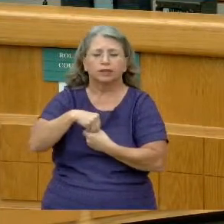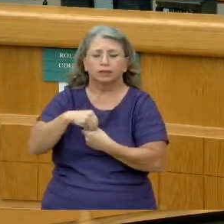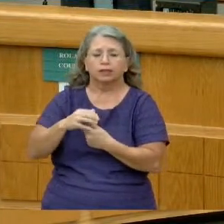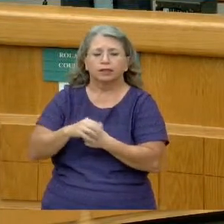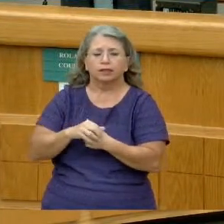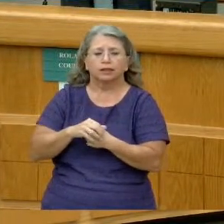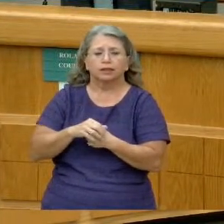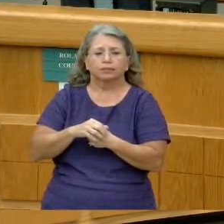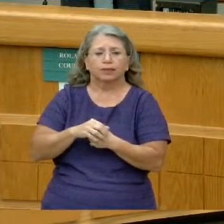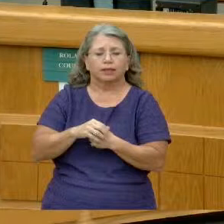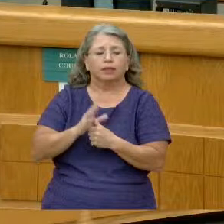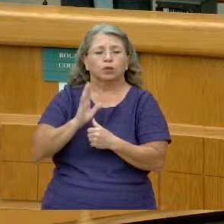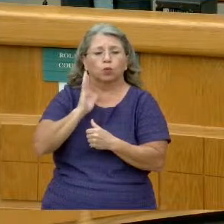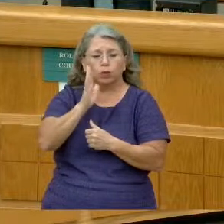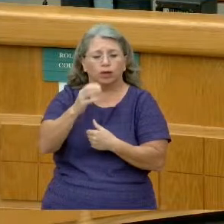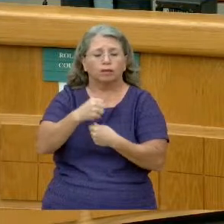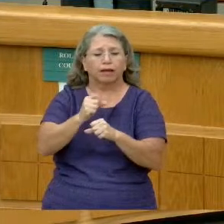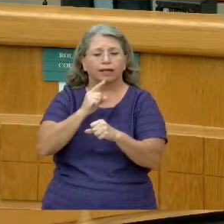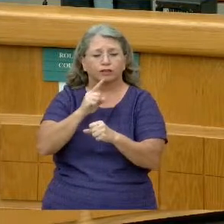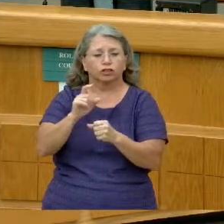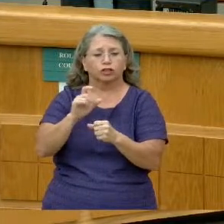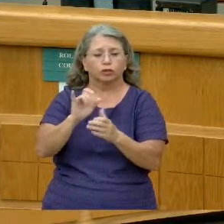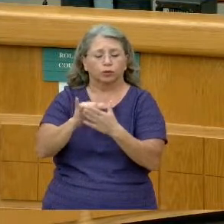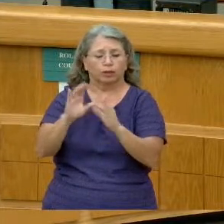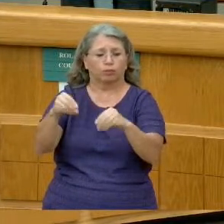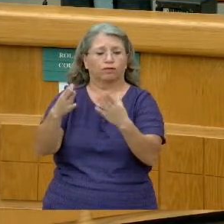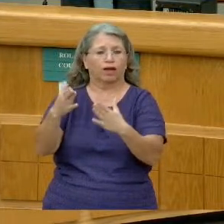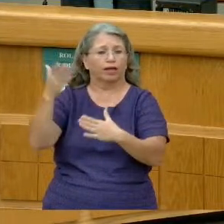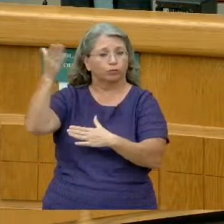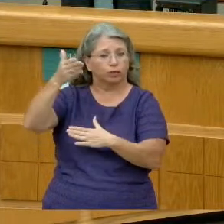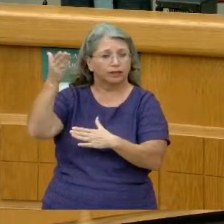we will make sure that this presentation is available to you